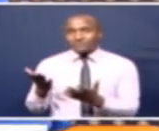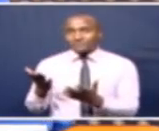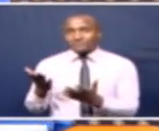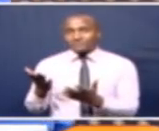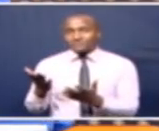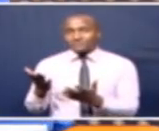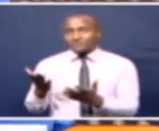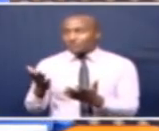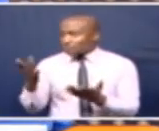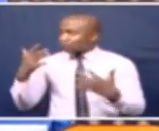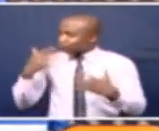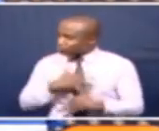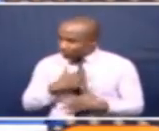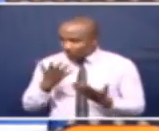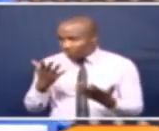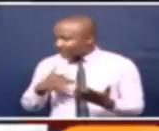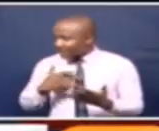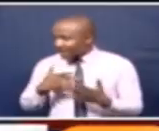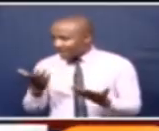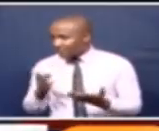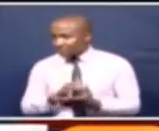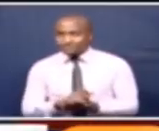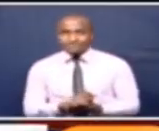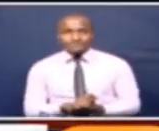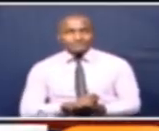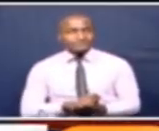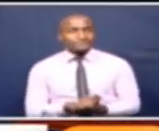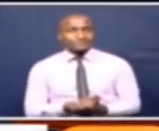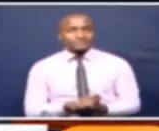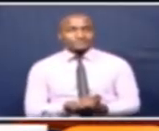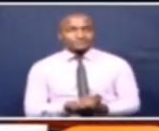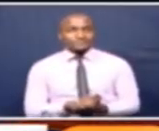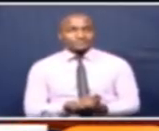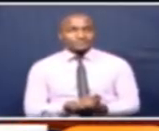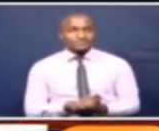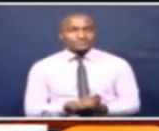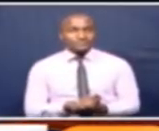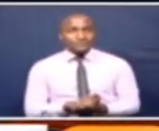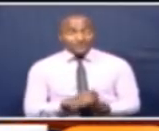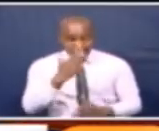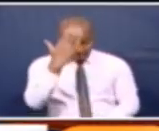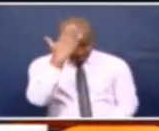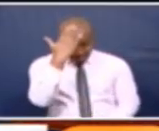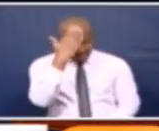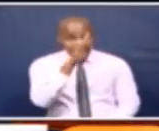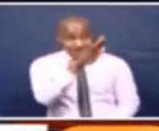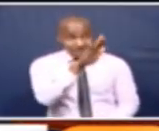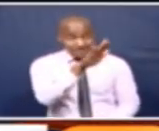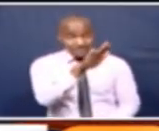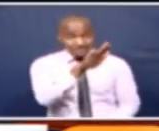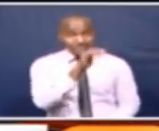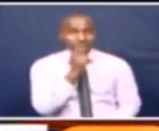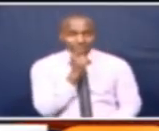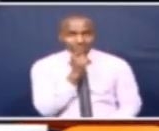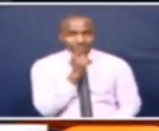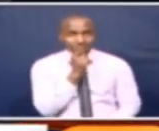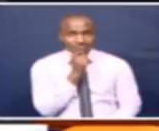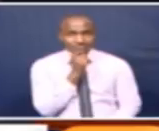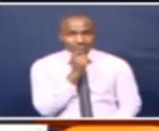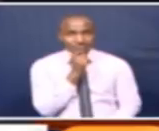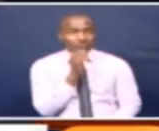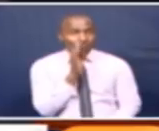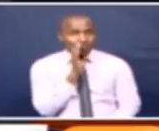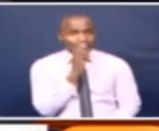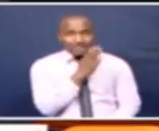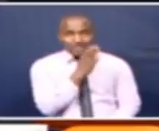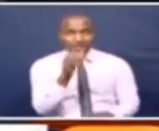come as a shocker to you, and what was your reaction? Okay, actually, Muli, on Monday evening, there was rumor